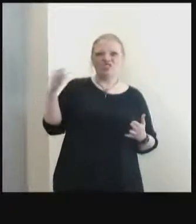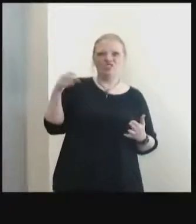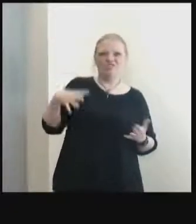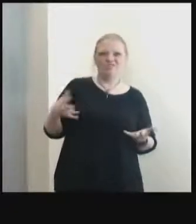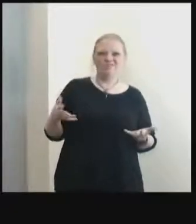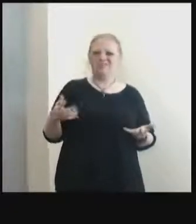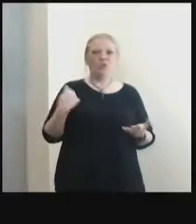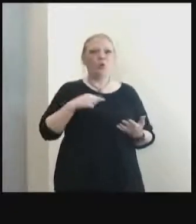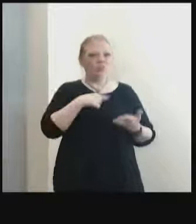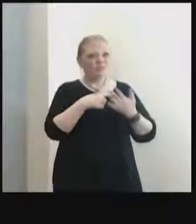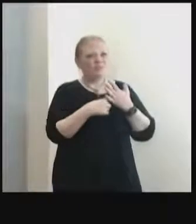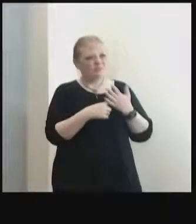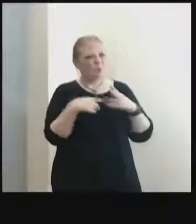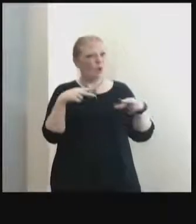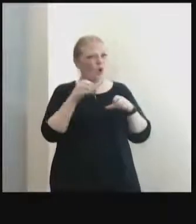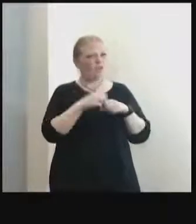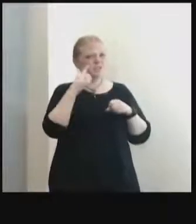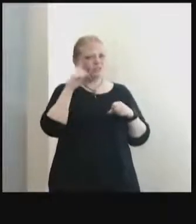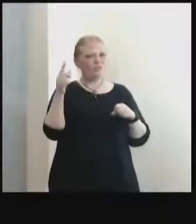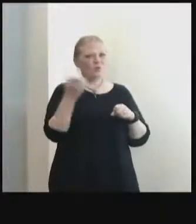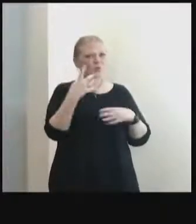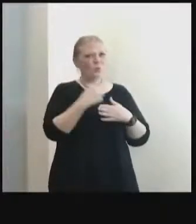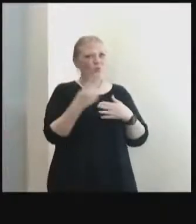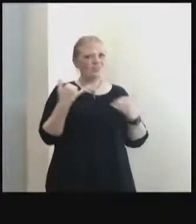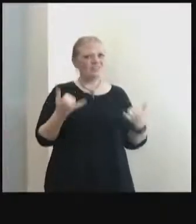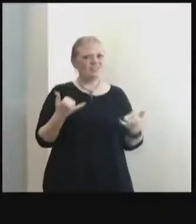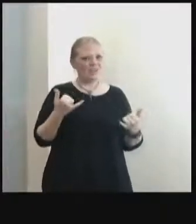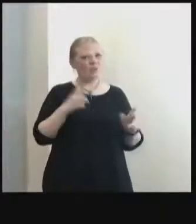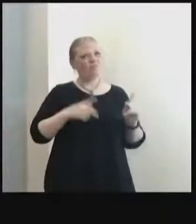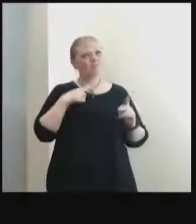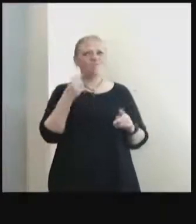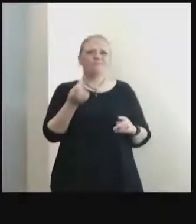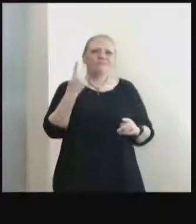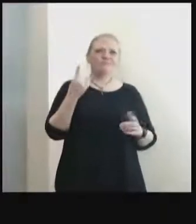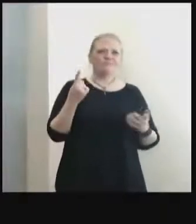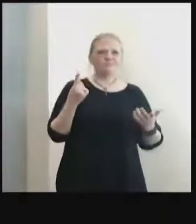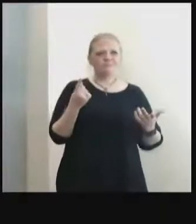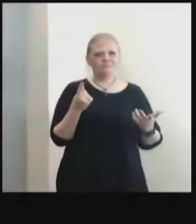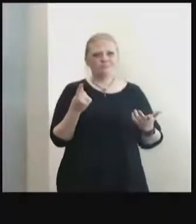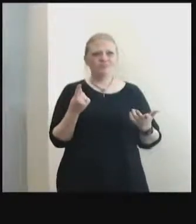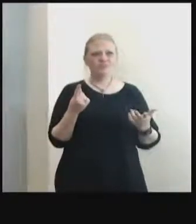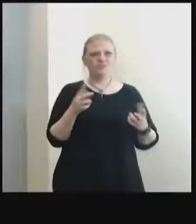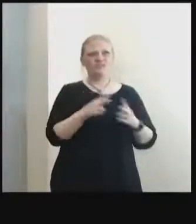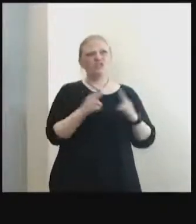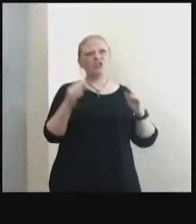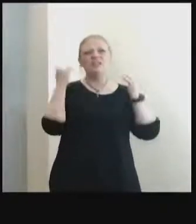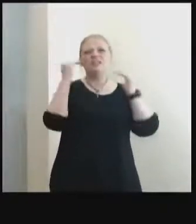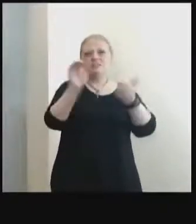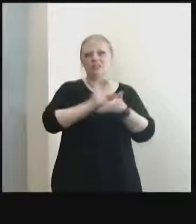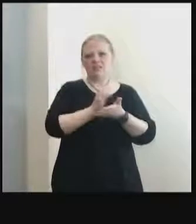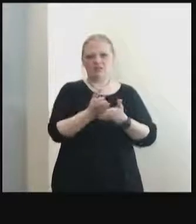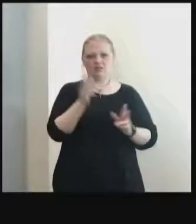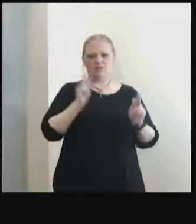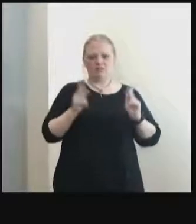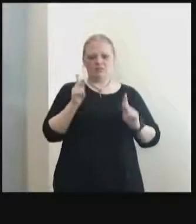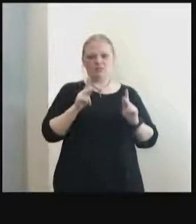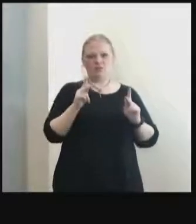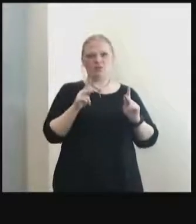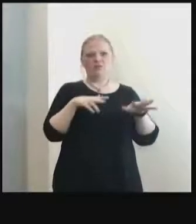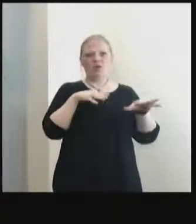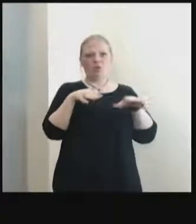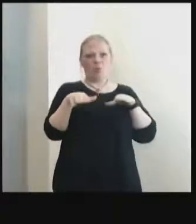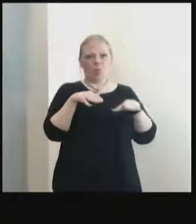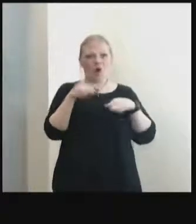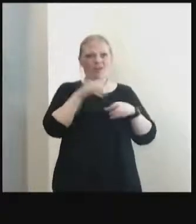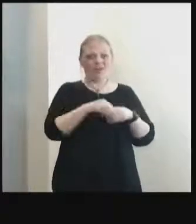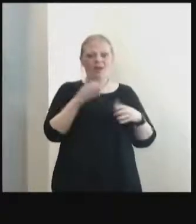about walk-ins for a couple weeks now. I think people understand that there's a very limited amount of individuals who are walking in. And I'm